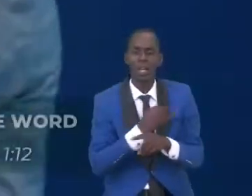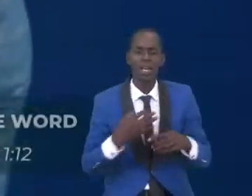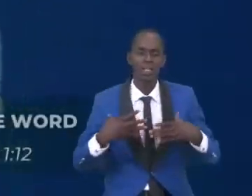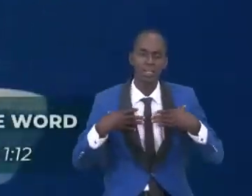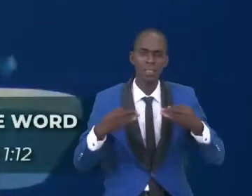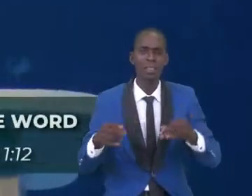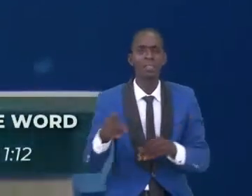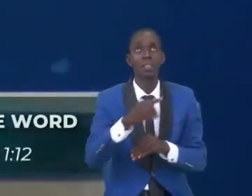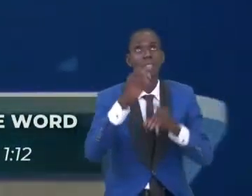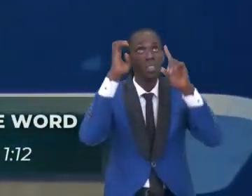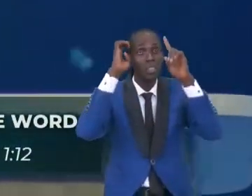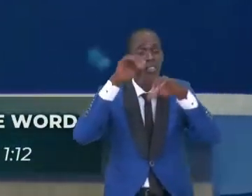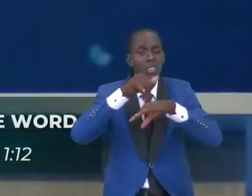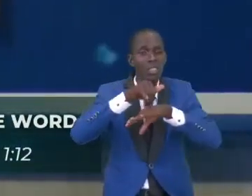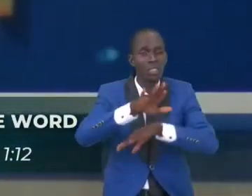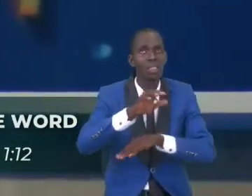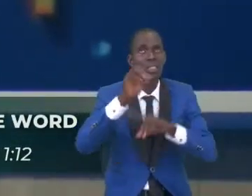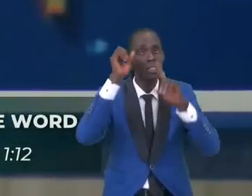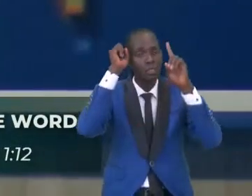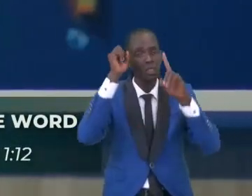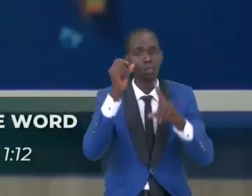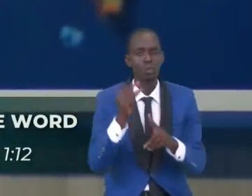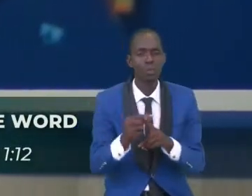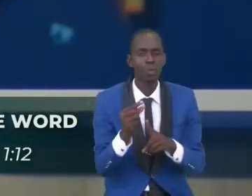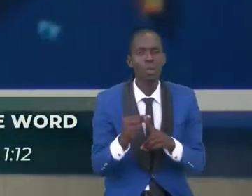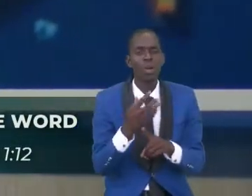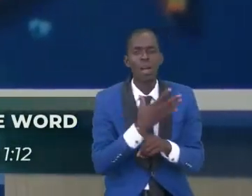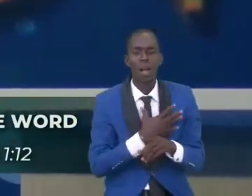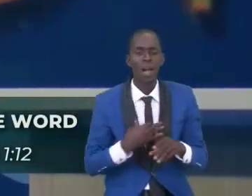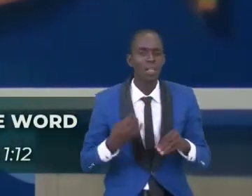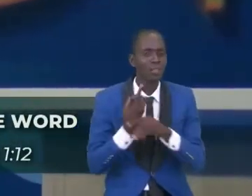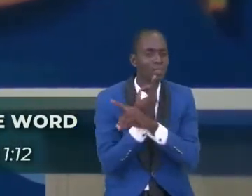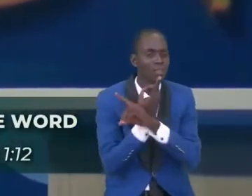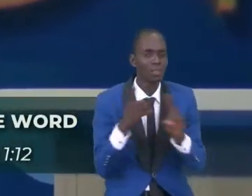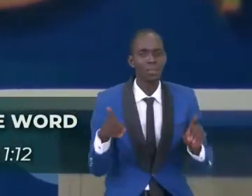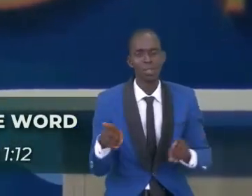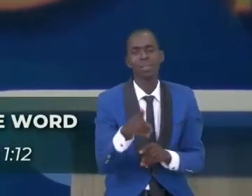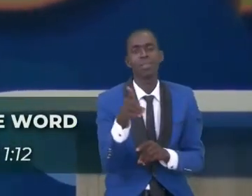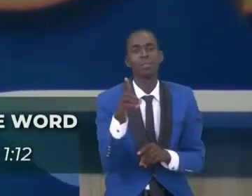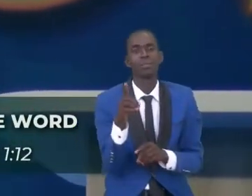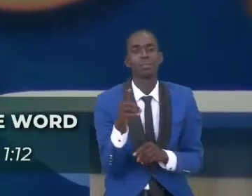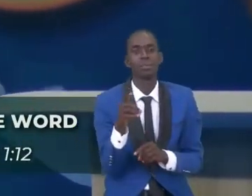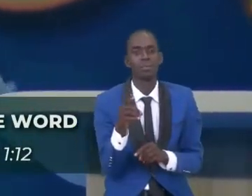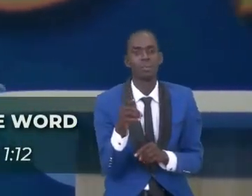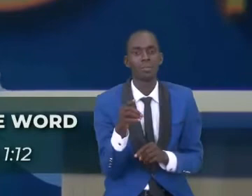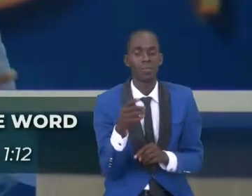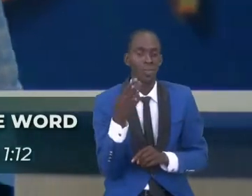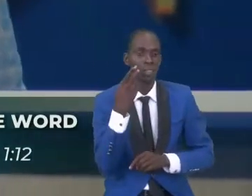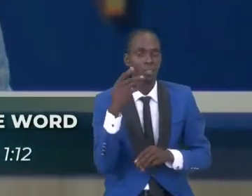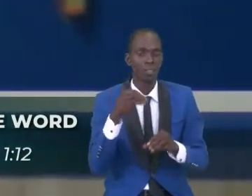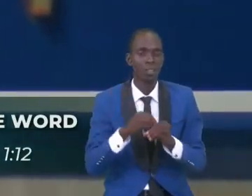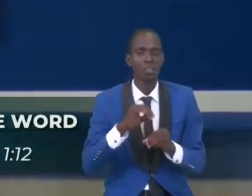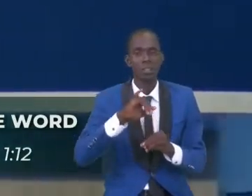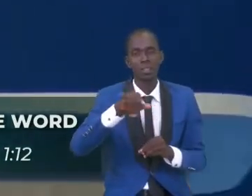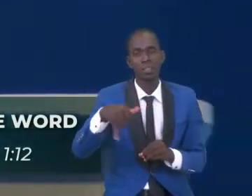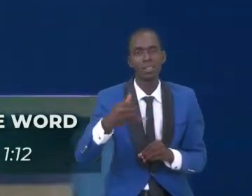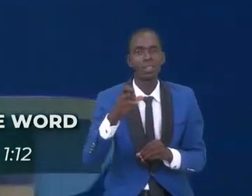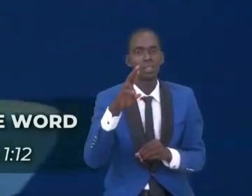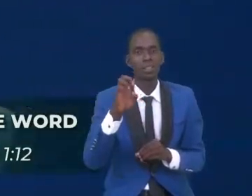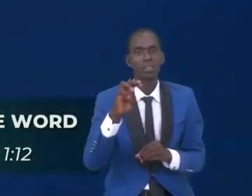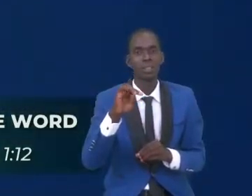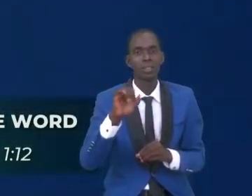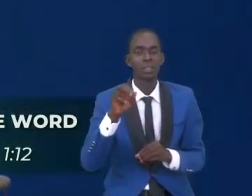He sent his word and delivered them. Look at Jeremiah